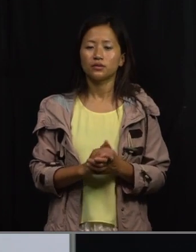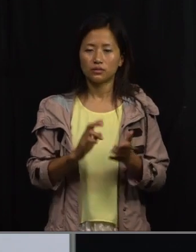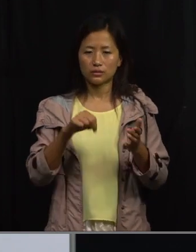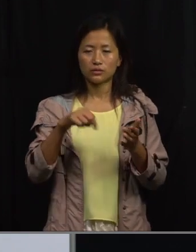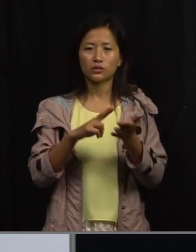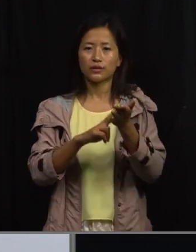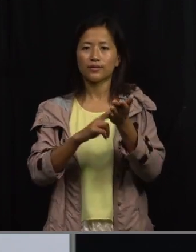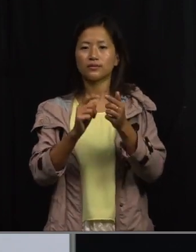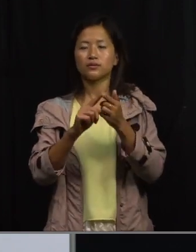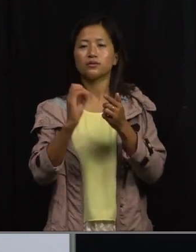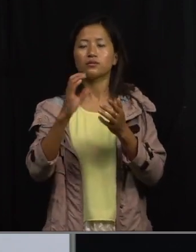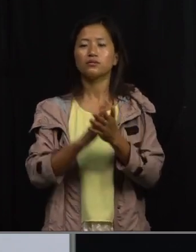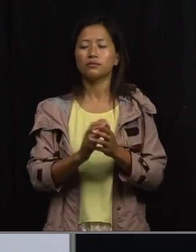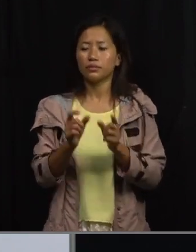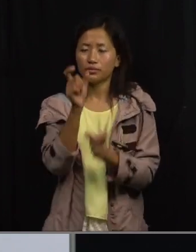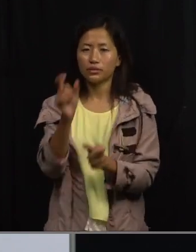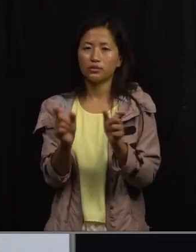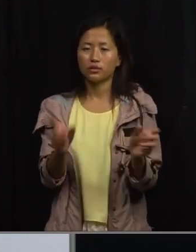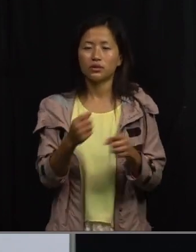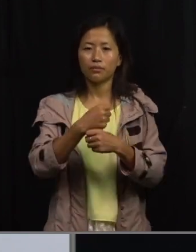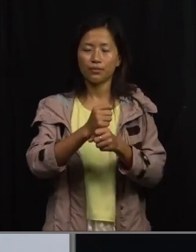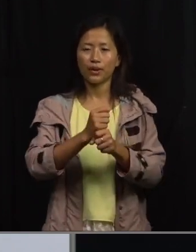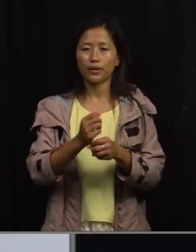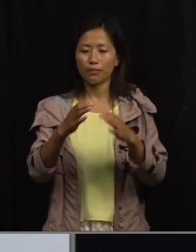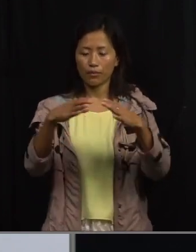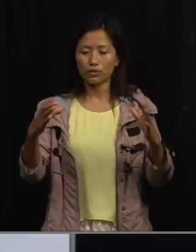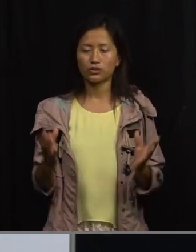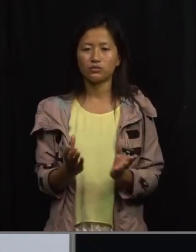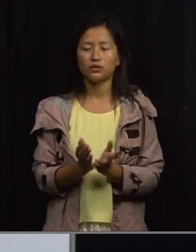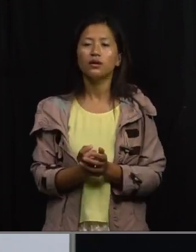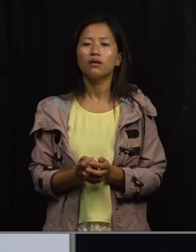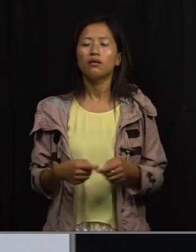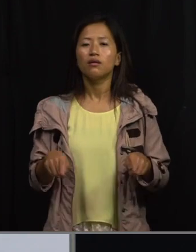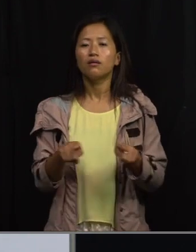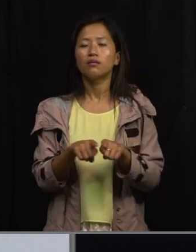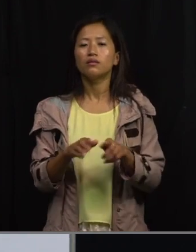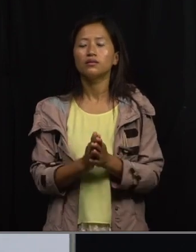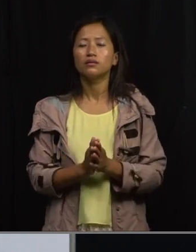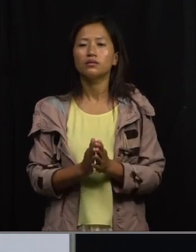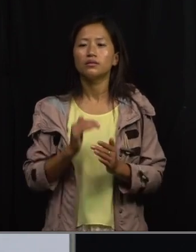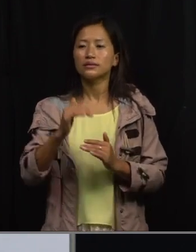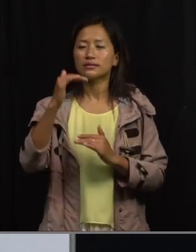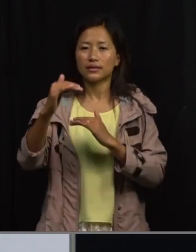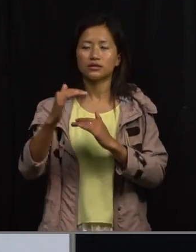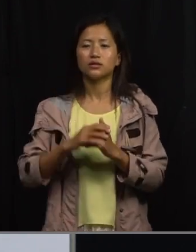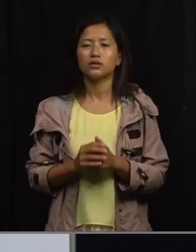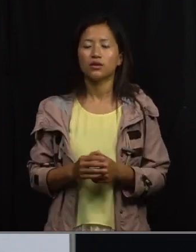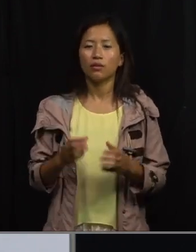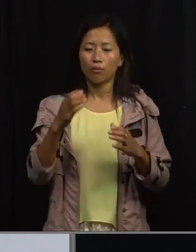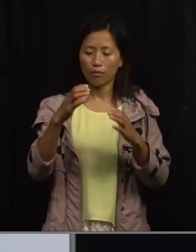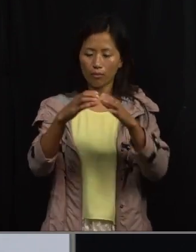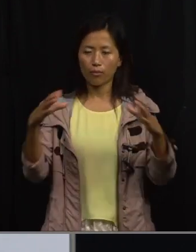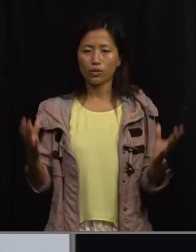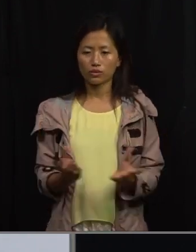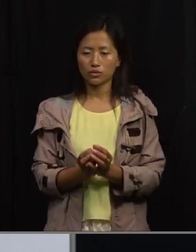Neolithic period, the people, they started to make pottery, and also in the later stage, the pot were back in the